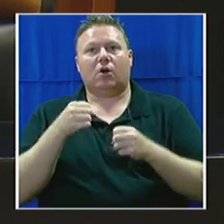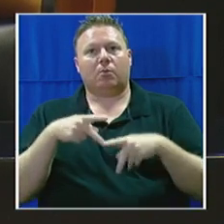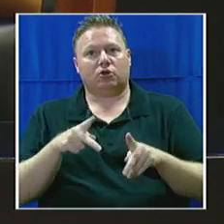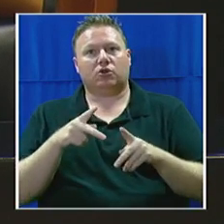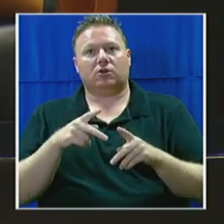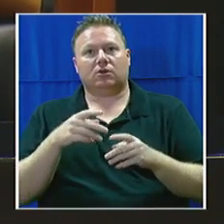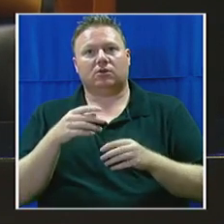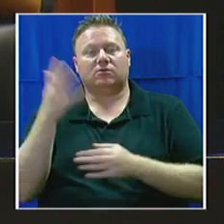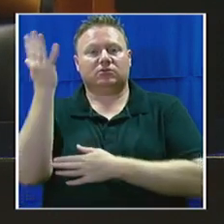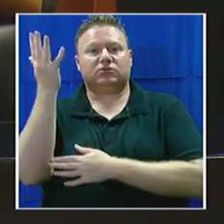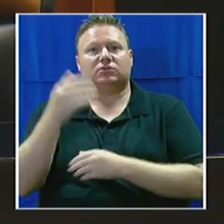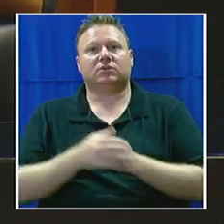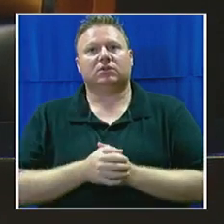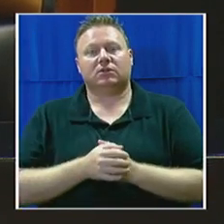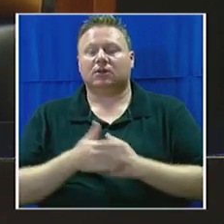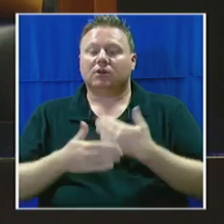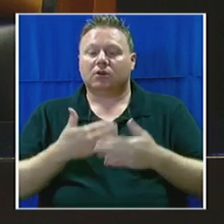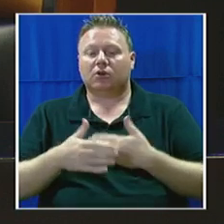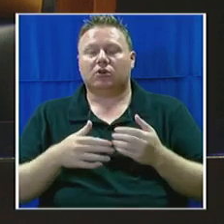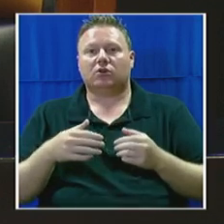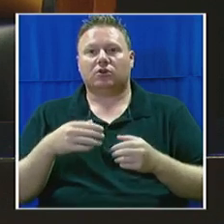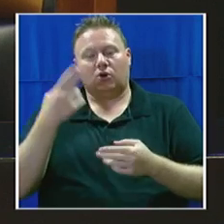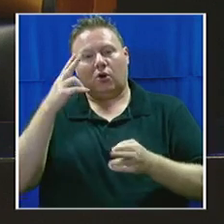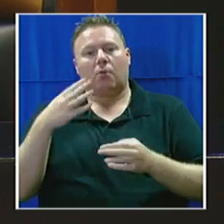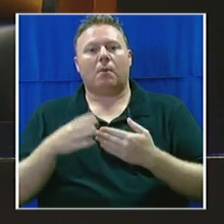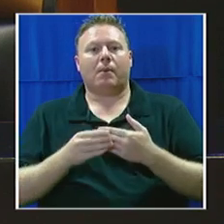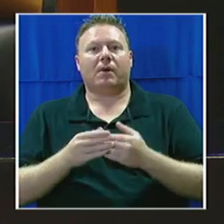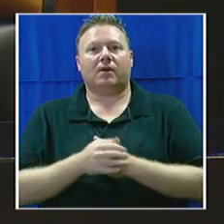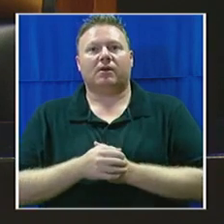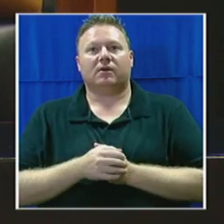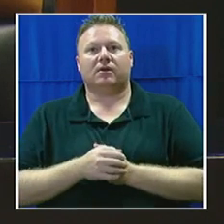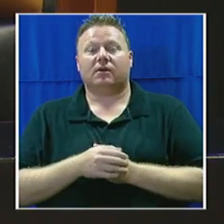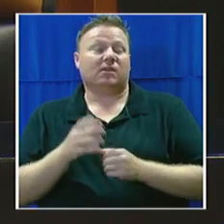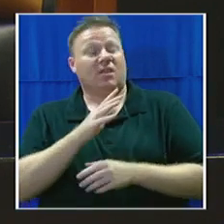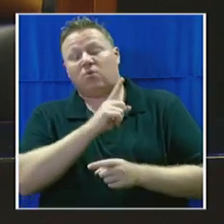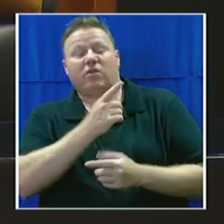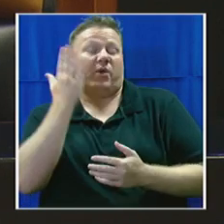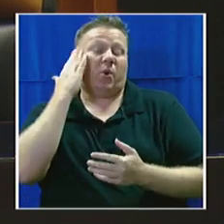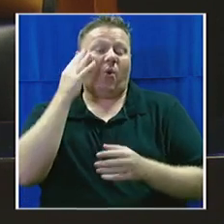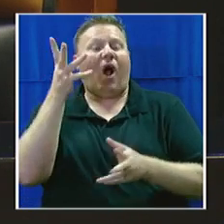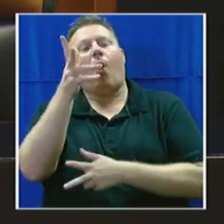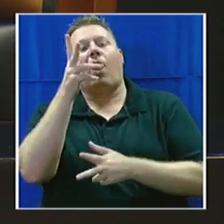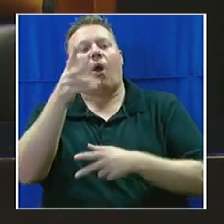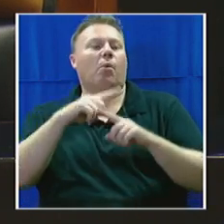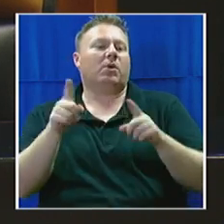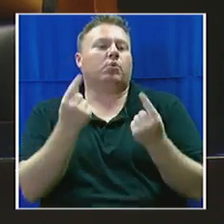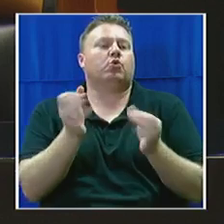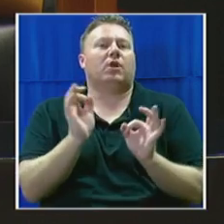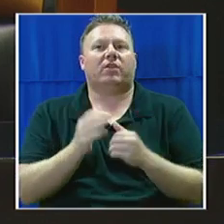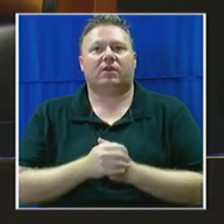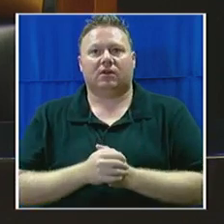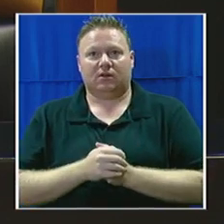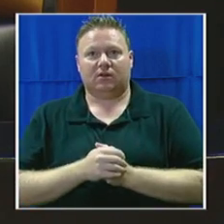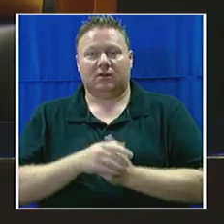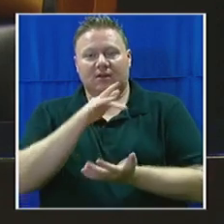to deliver a speech. Continue, honourable member. That's all they know, Chair, howling, but nothing. Chair, at the center of